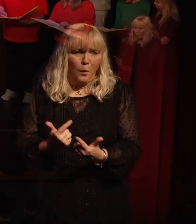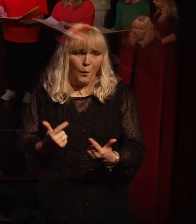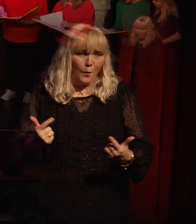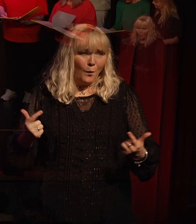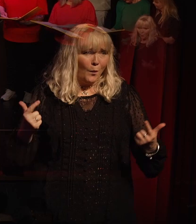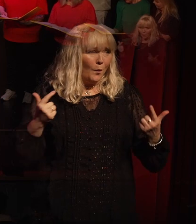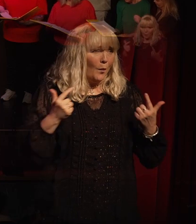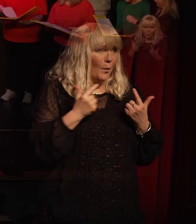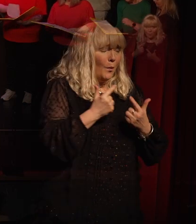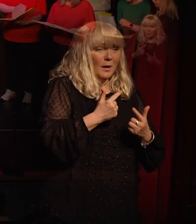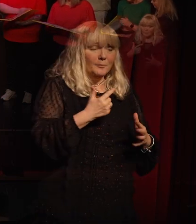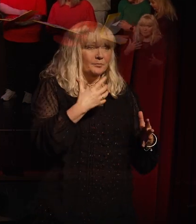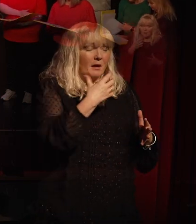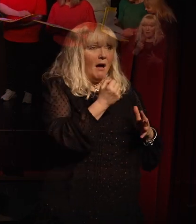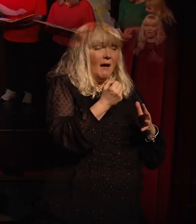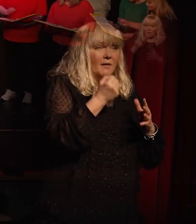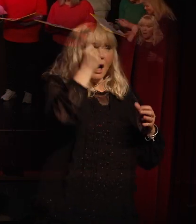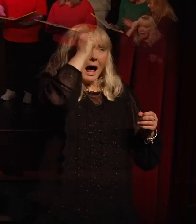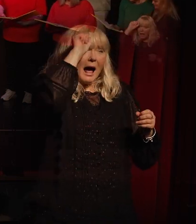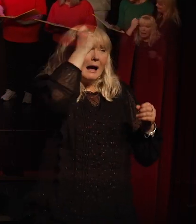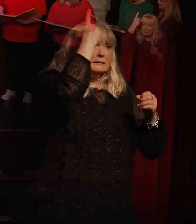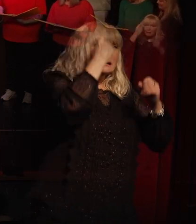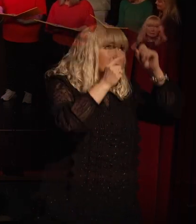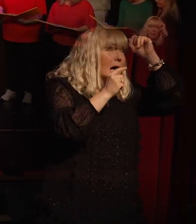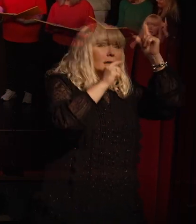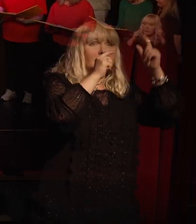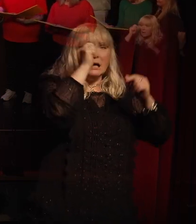Pinterest boards will fill my head with ideas.